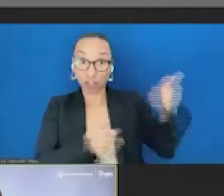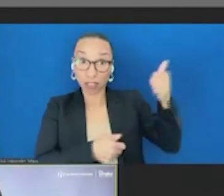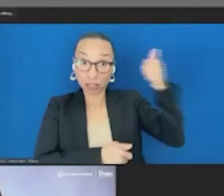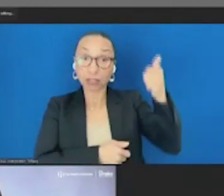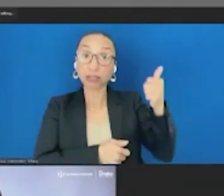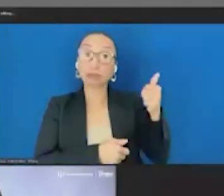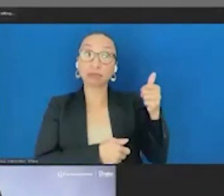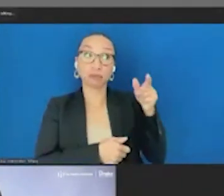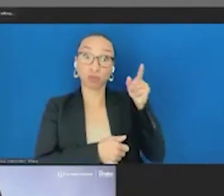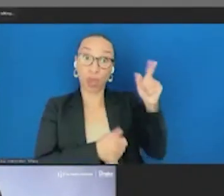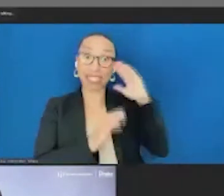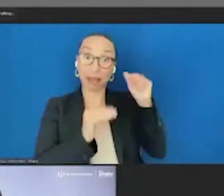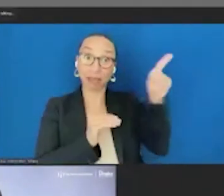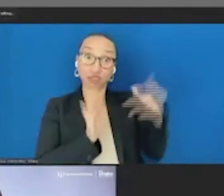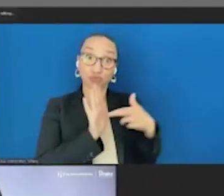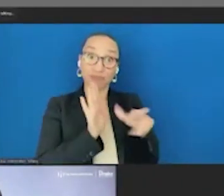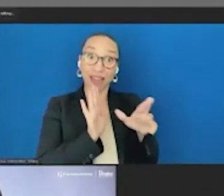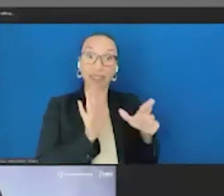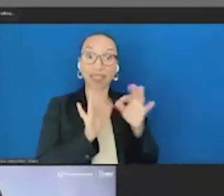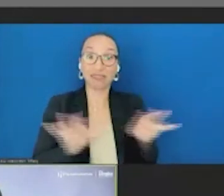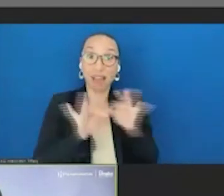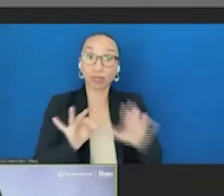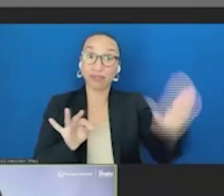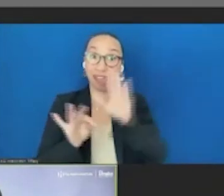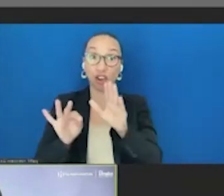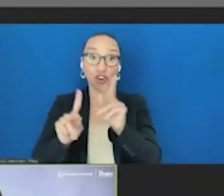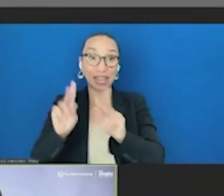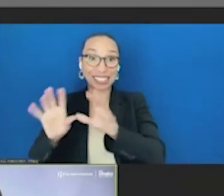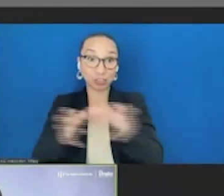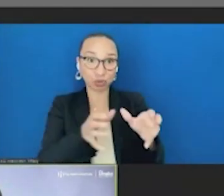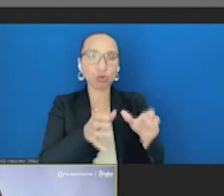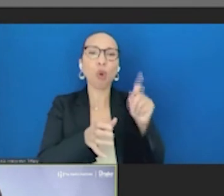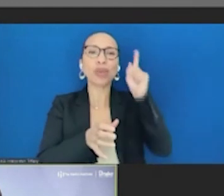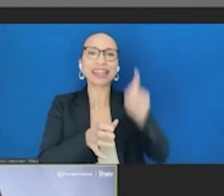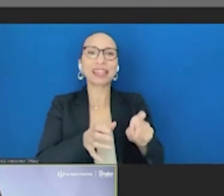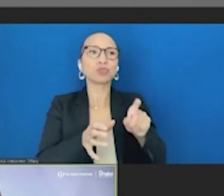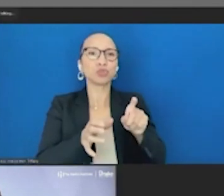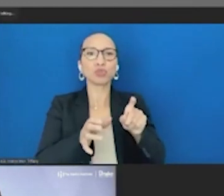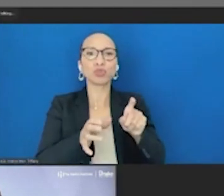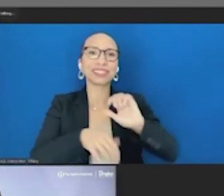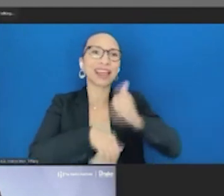or do we need to be more deliberate in efforts to create public debate over the ethical issues?